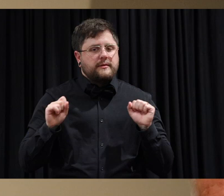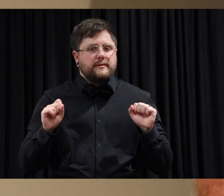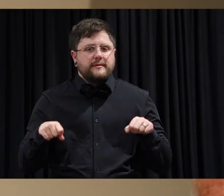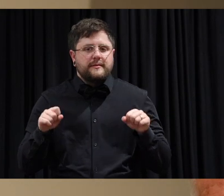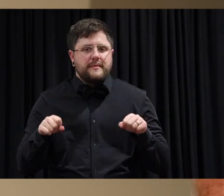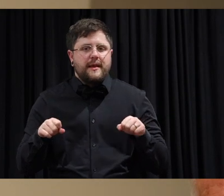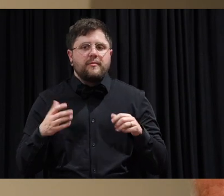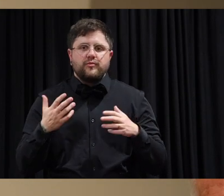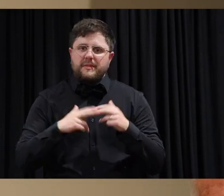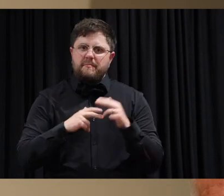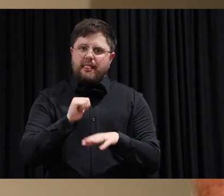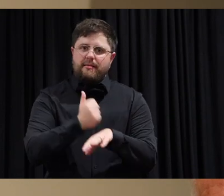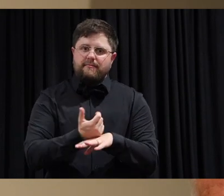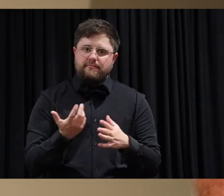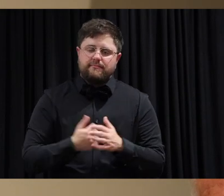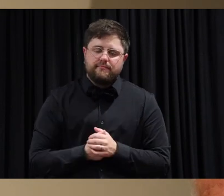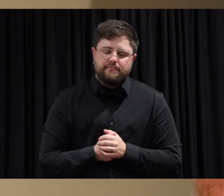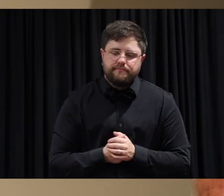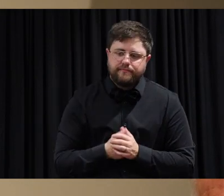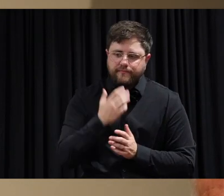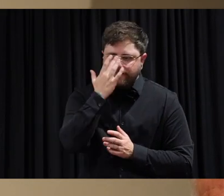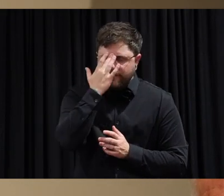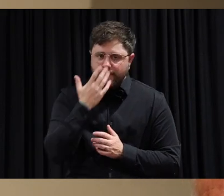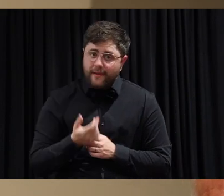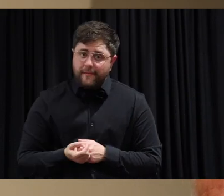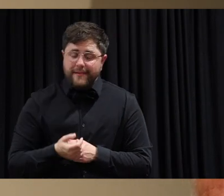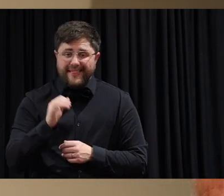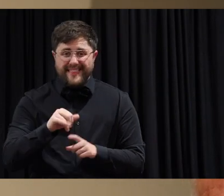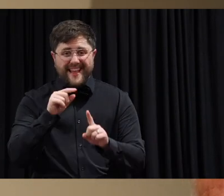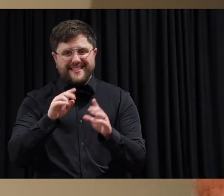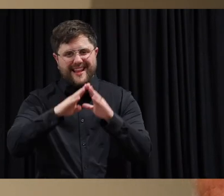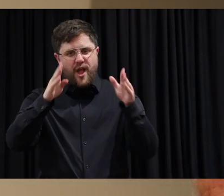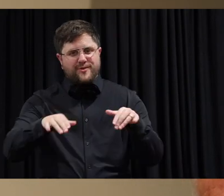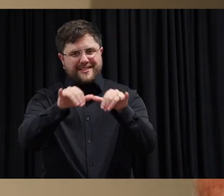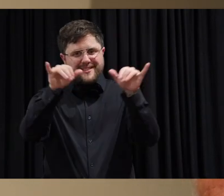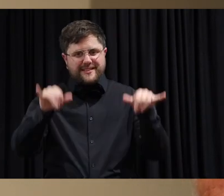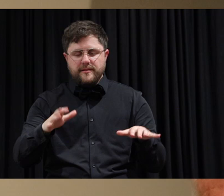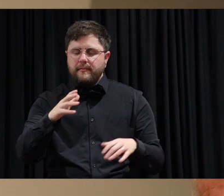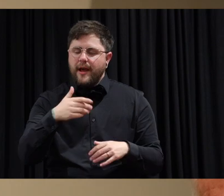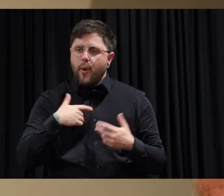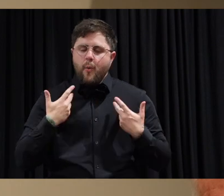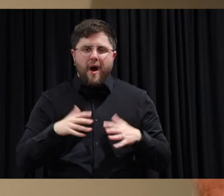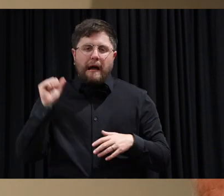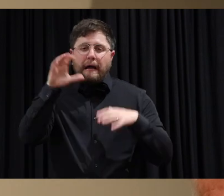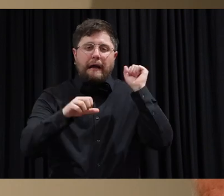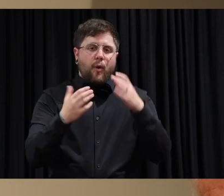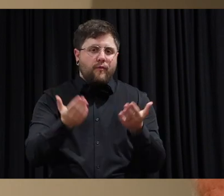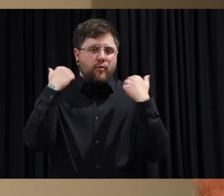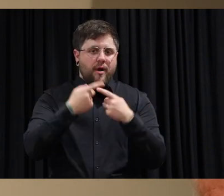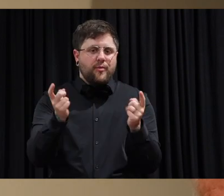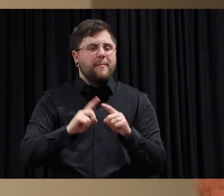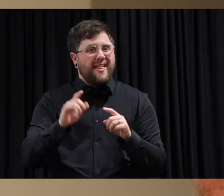to be built. But then, again, we're looking at the housing system, not to overwhelm you, but then that leads to